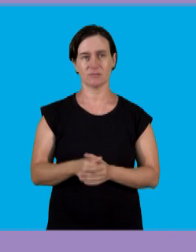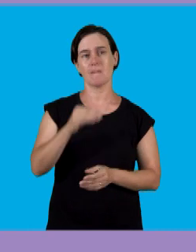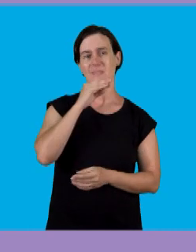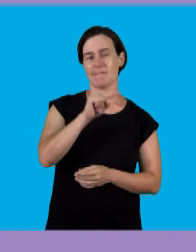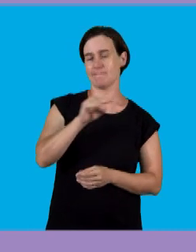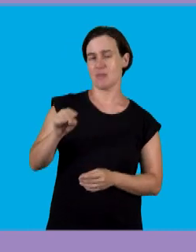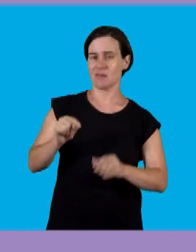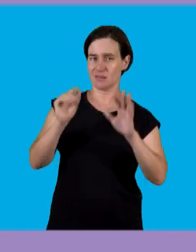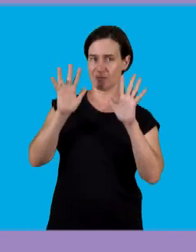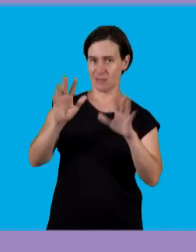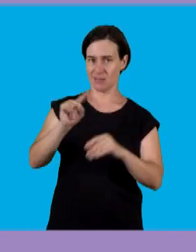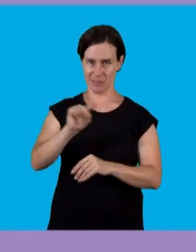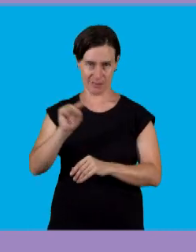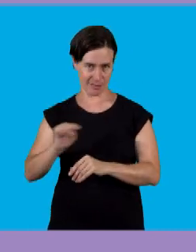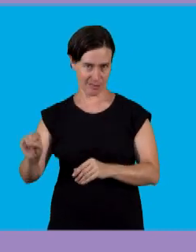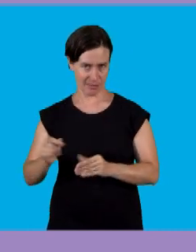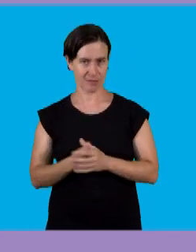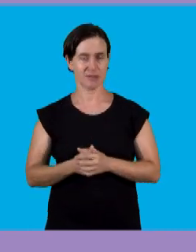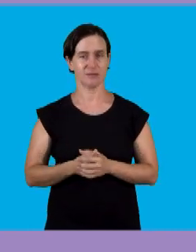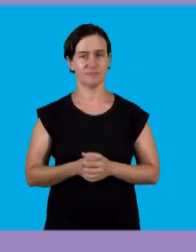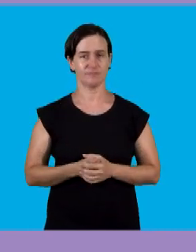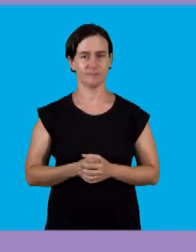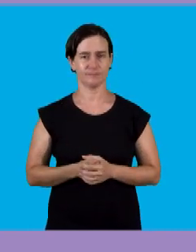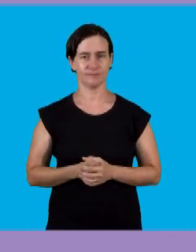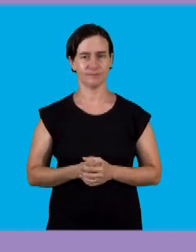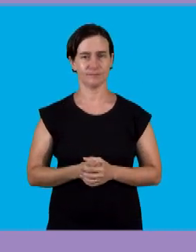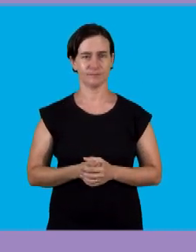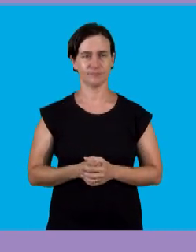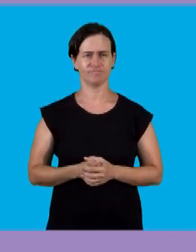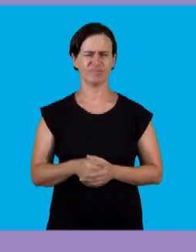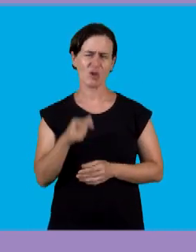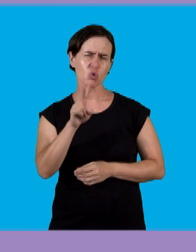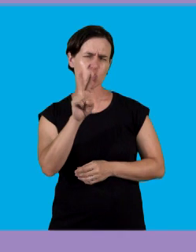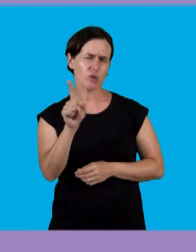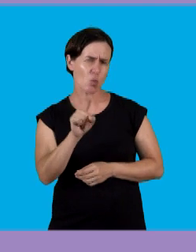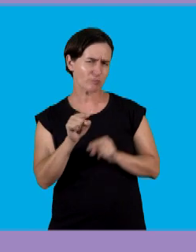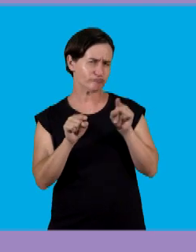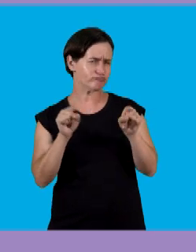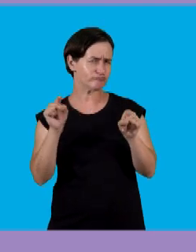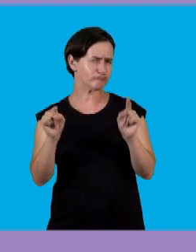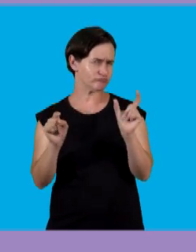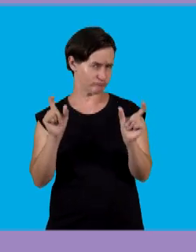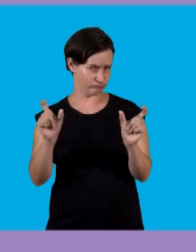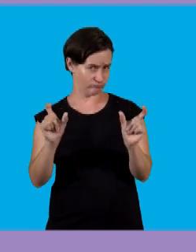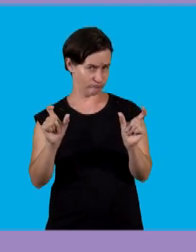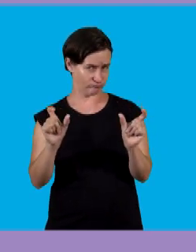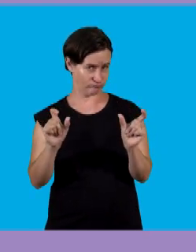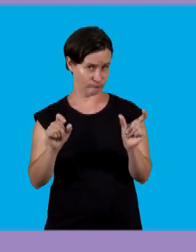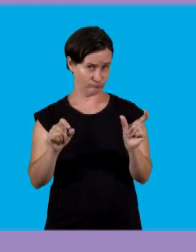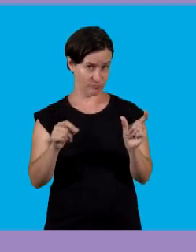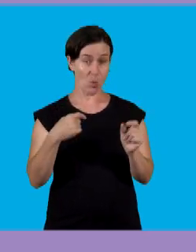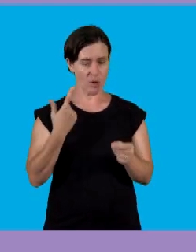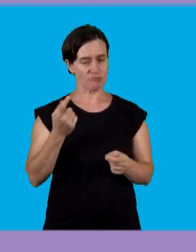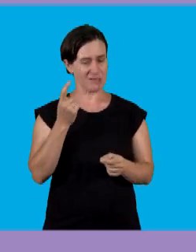going to be minus a 10z. Now, what do you see about our simplified expression? Have you